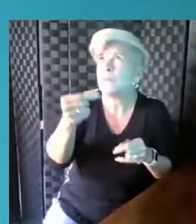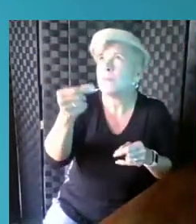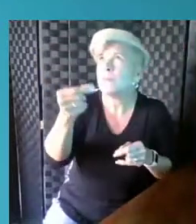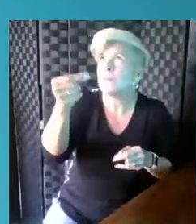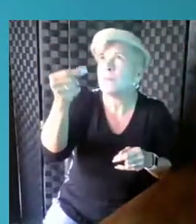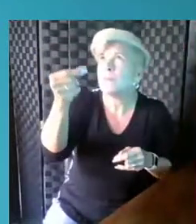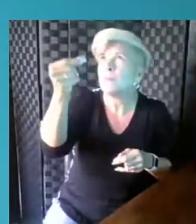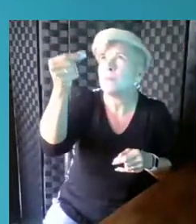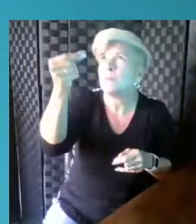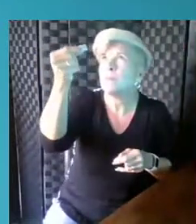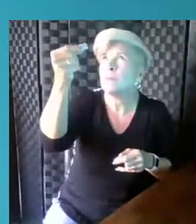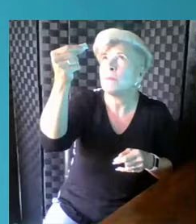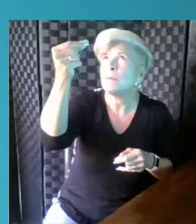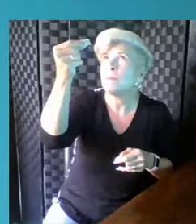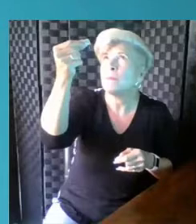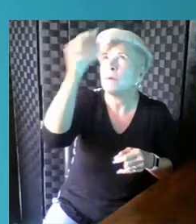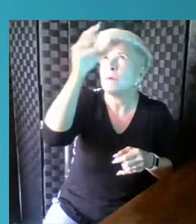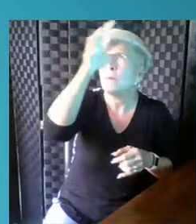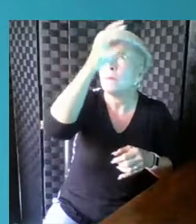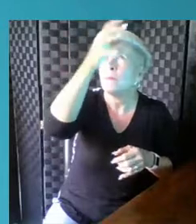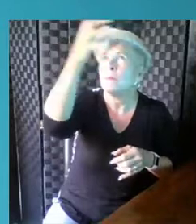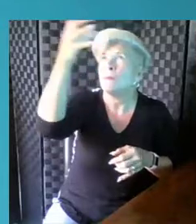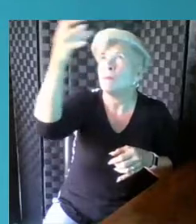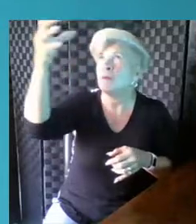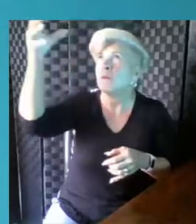and watch your balloon drift away.